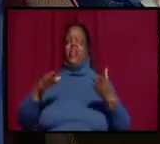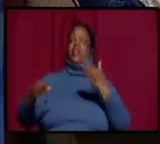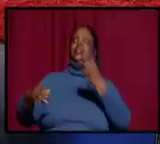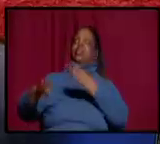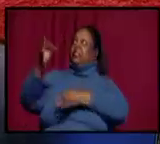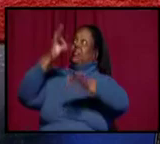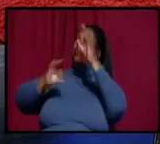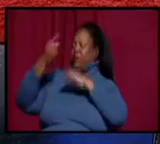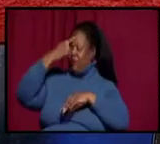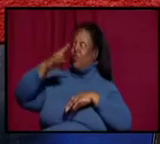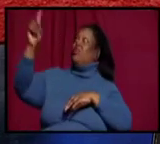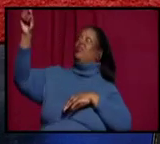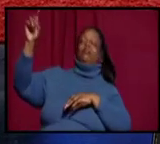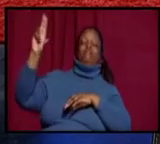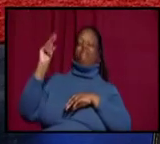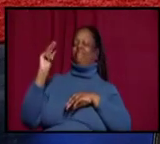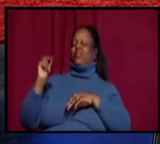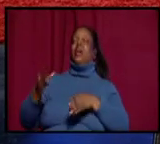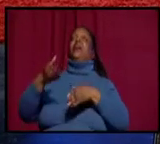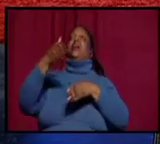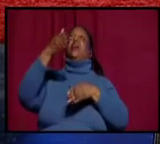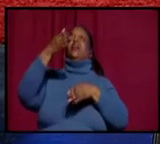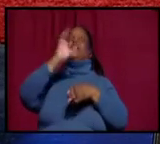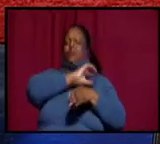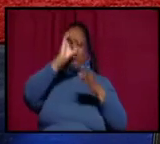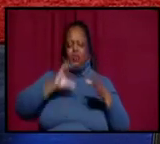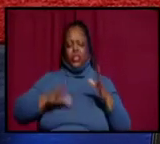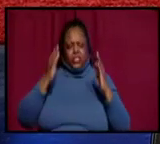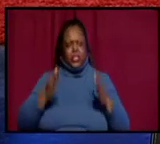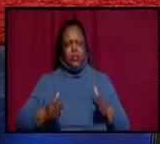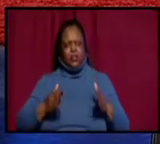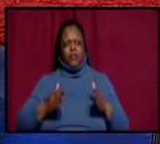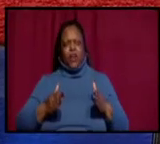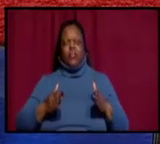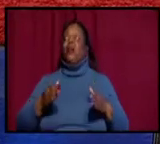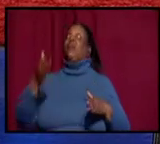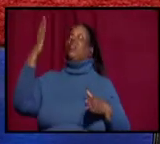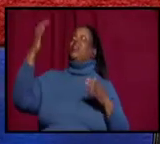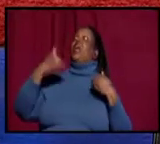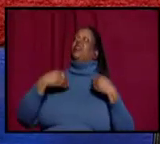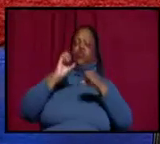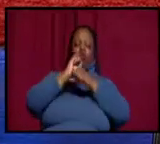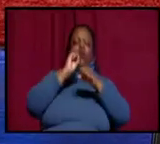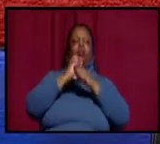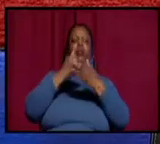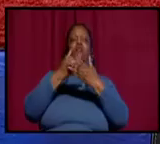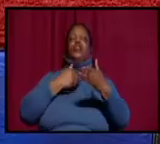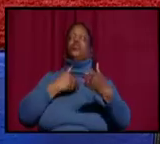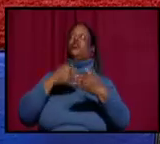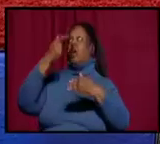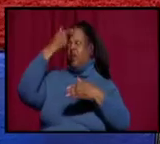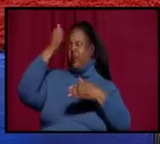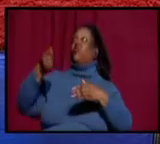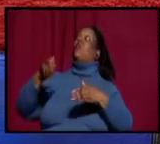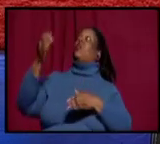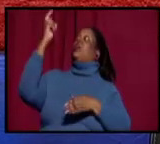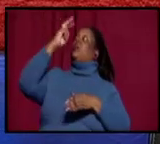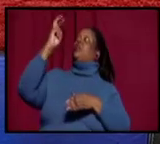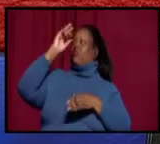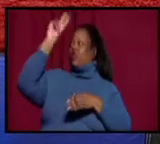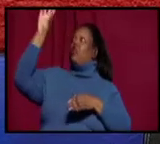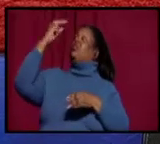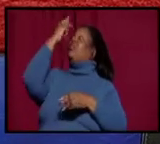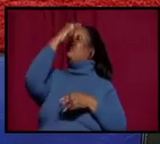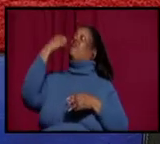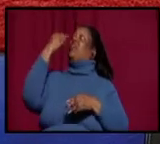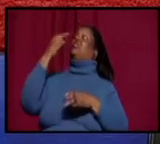Father, in the name of Jesus. God, even the Christian, Father, that put the work of the church before seeking your face. Lord, we